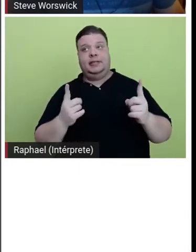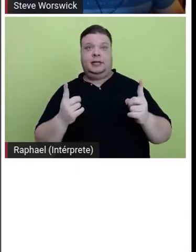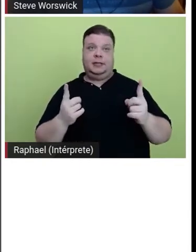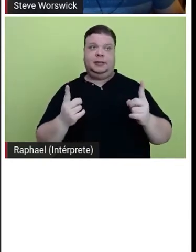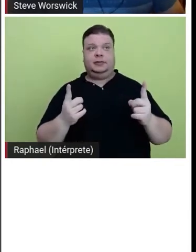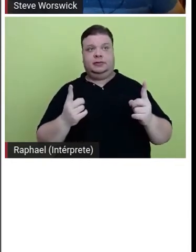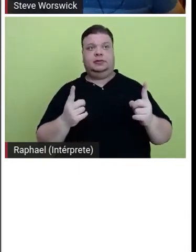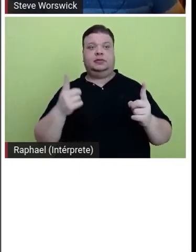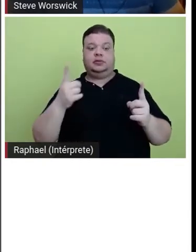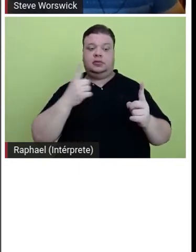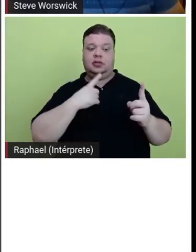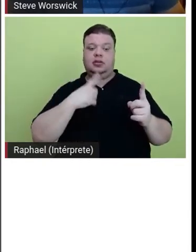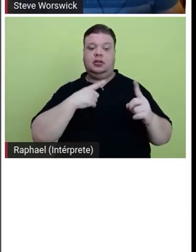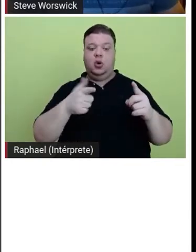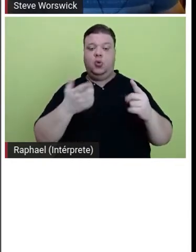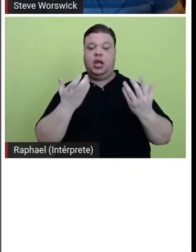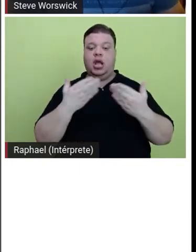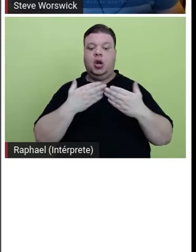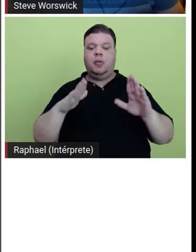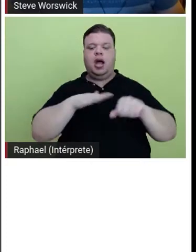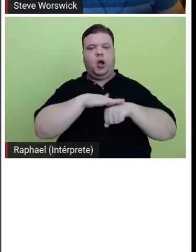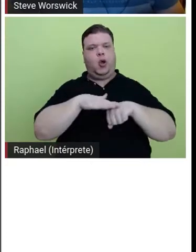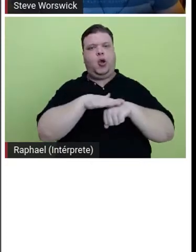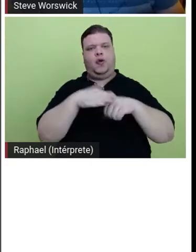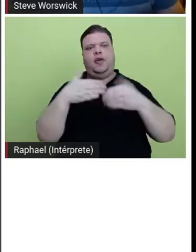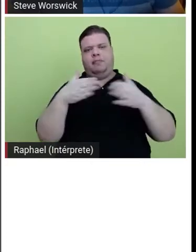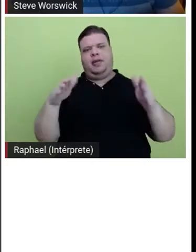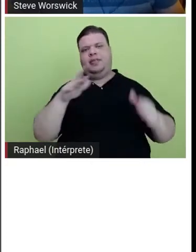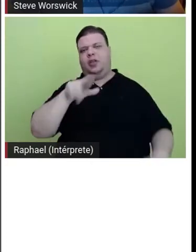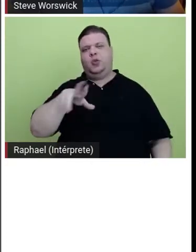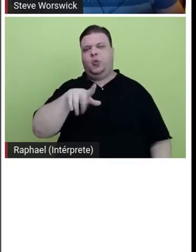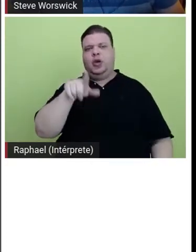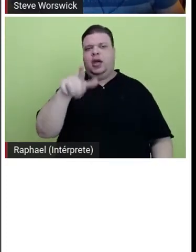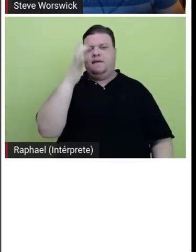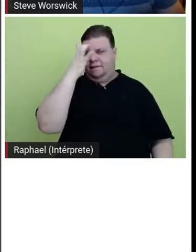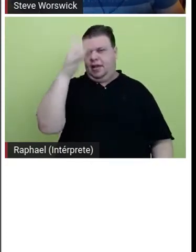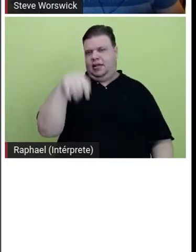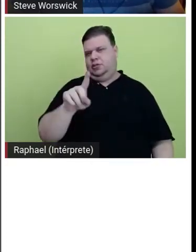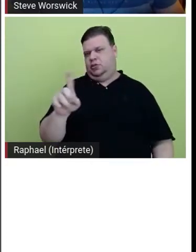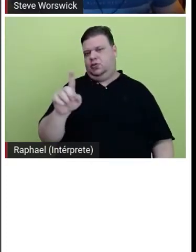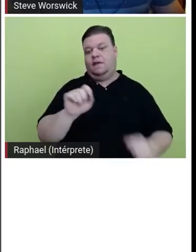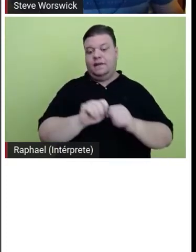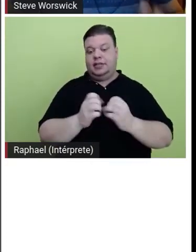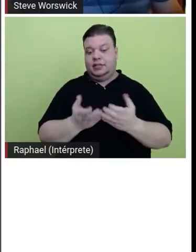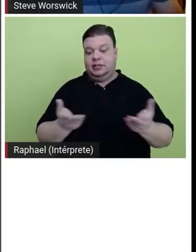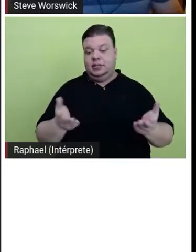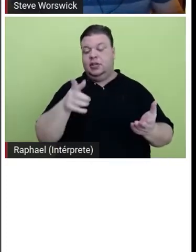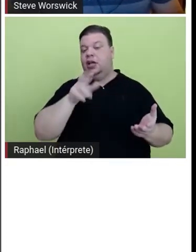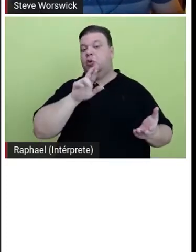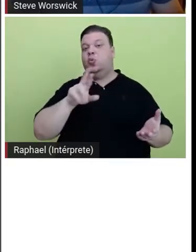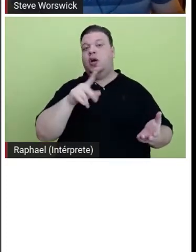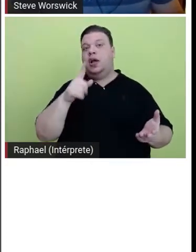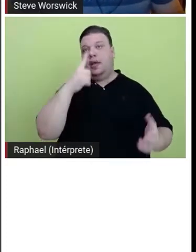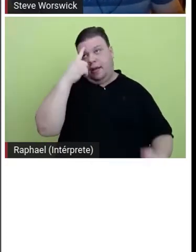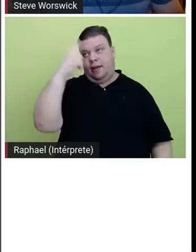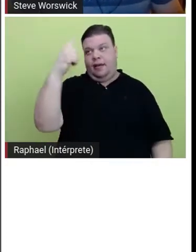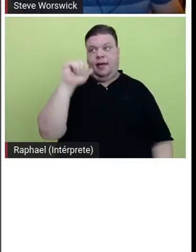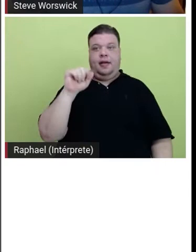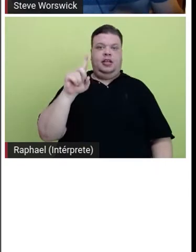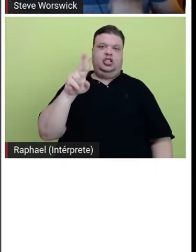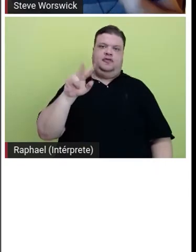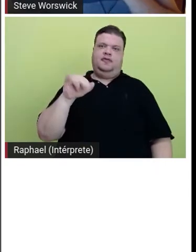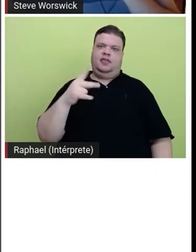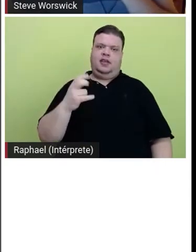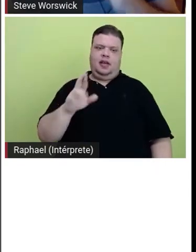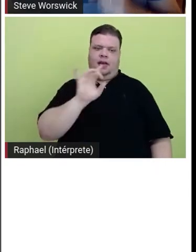bordering on the offensive. So it's not an approach I would ever take. Even PayPal, they